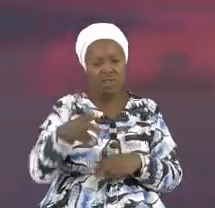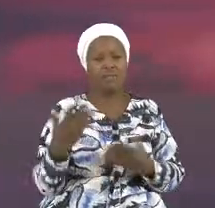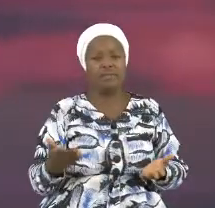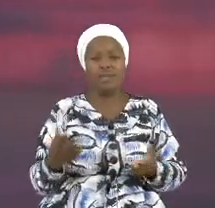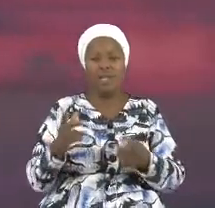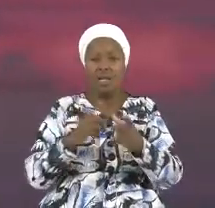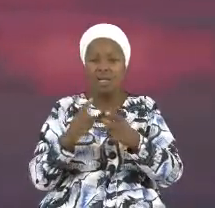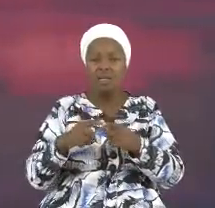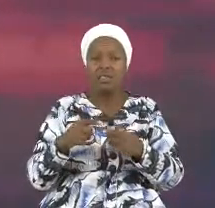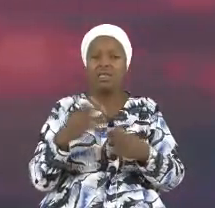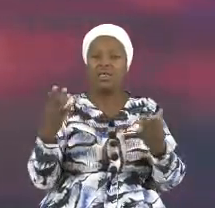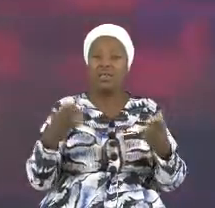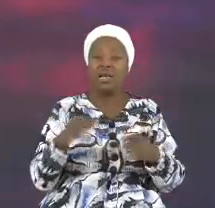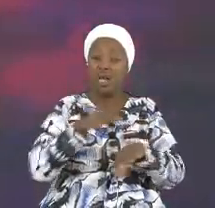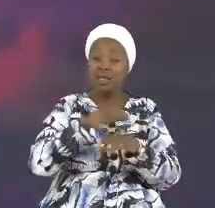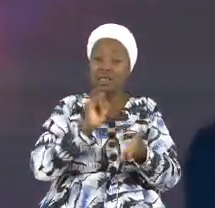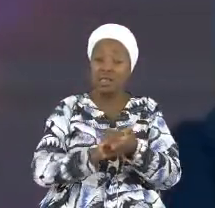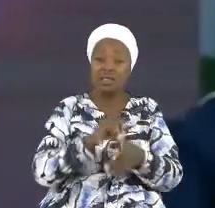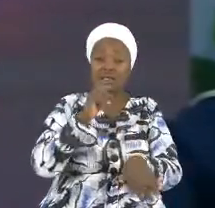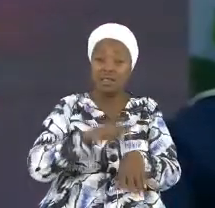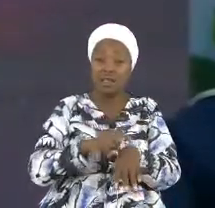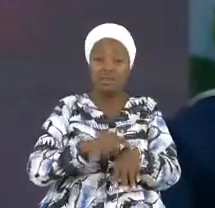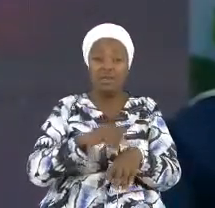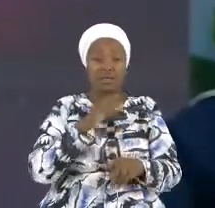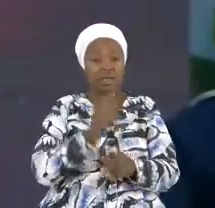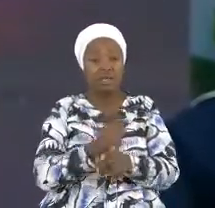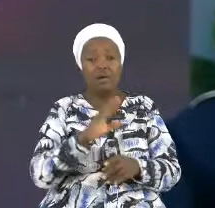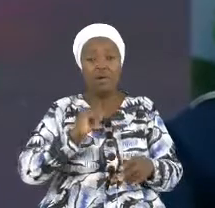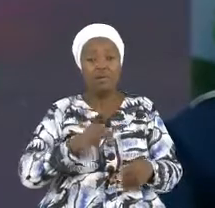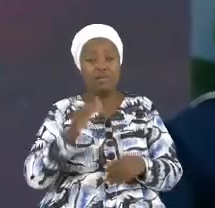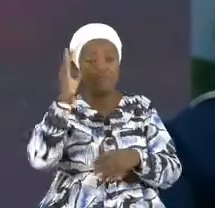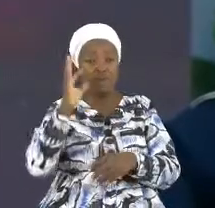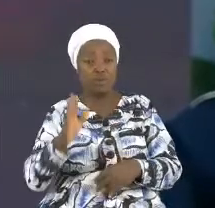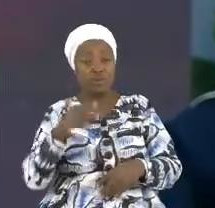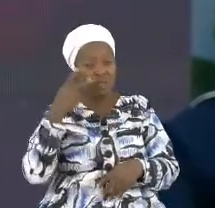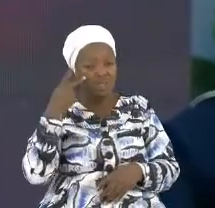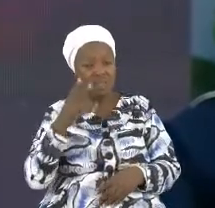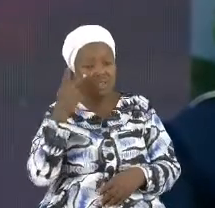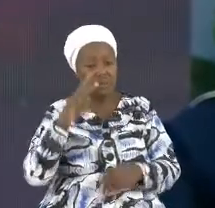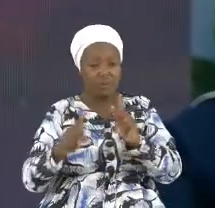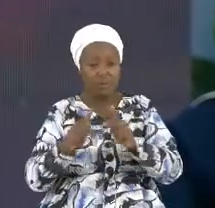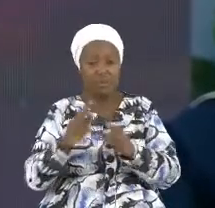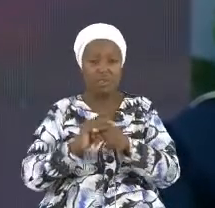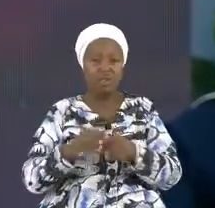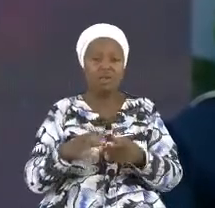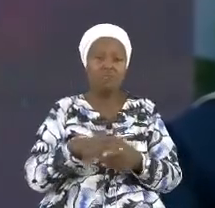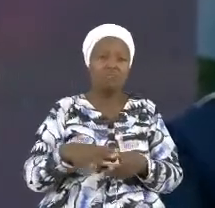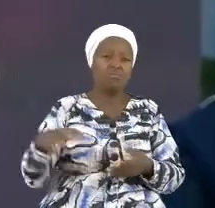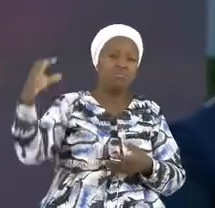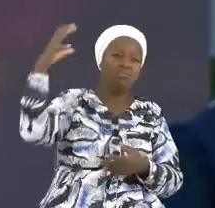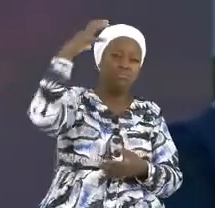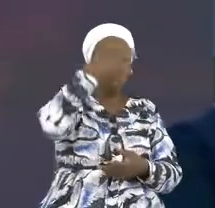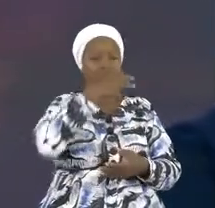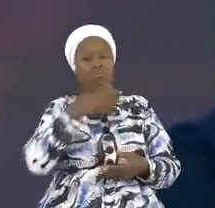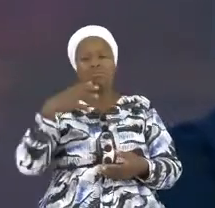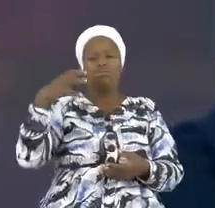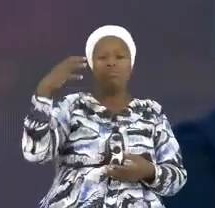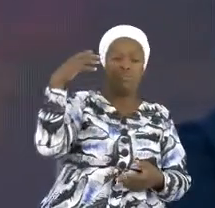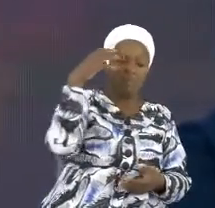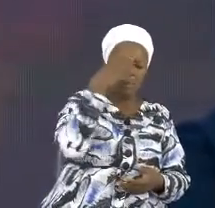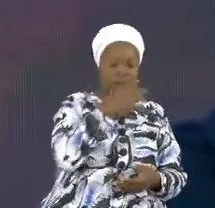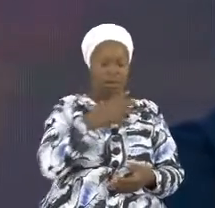few people. And then he staggered in. And I could tell. Because the moment he staggered